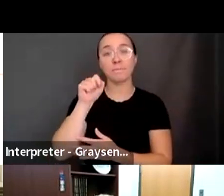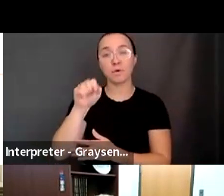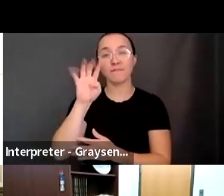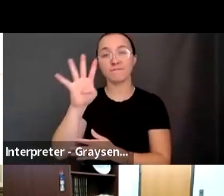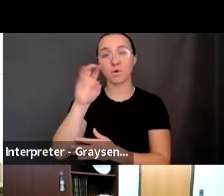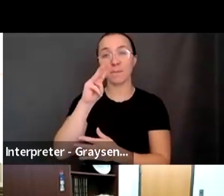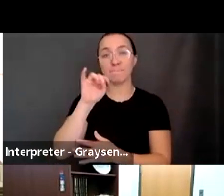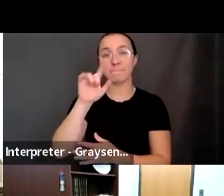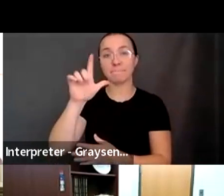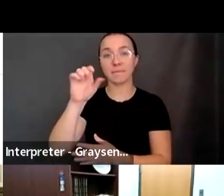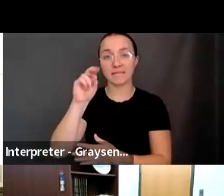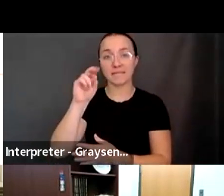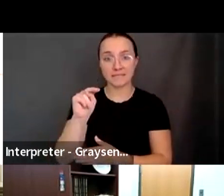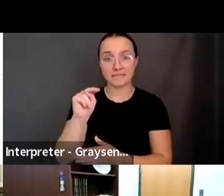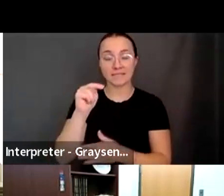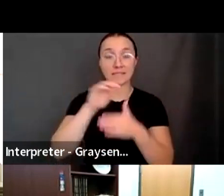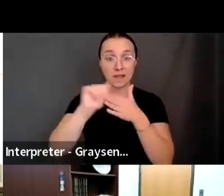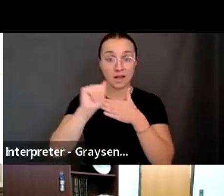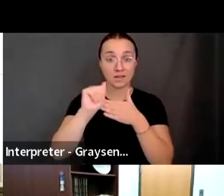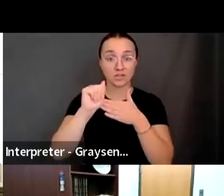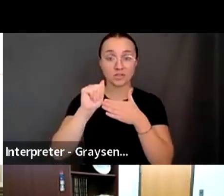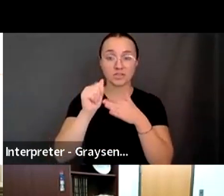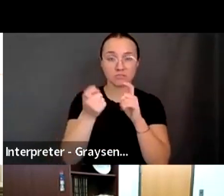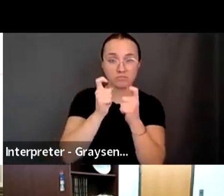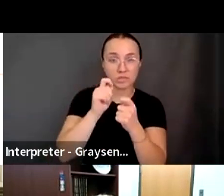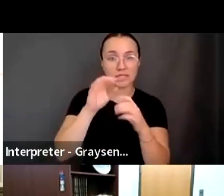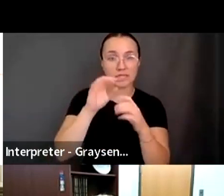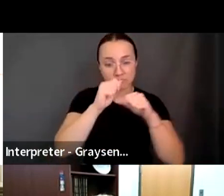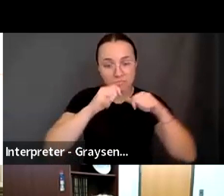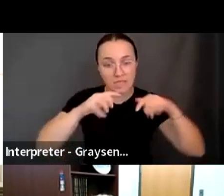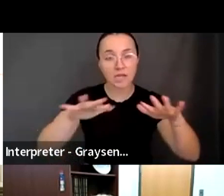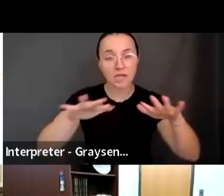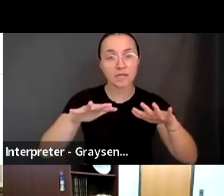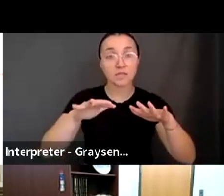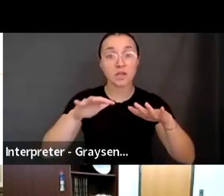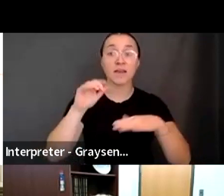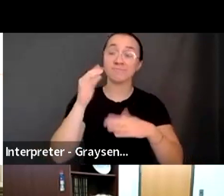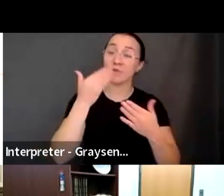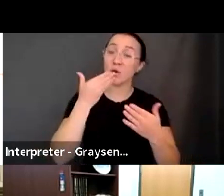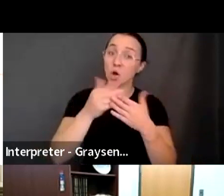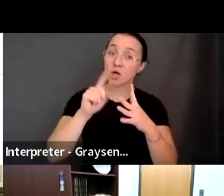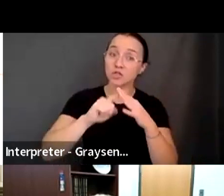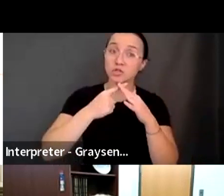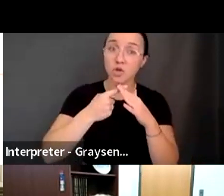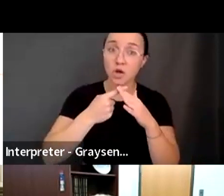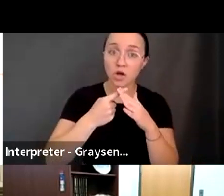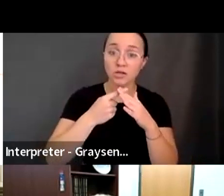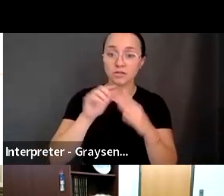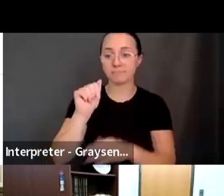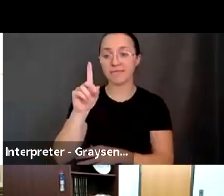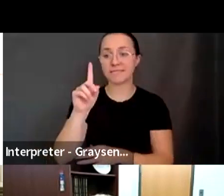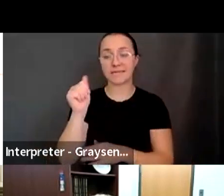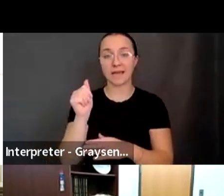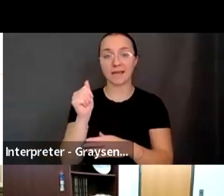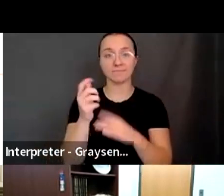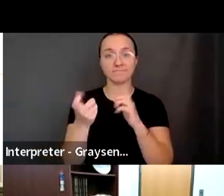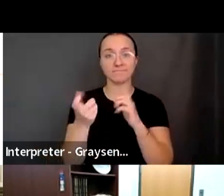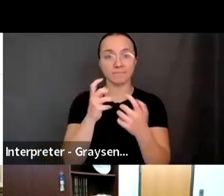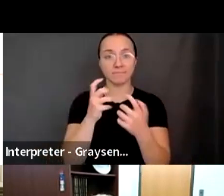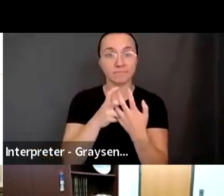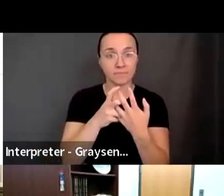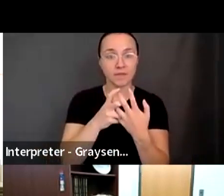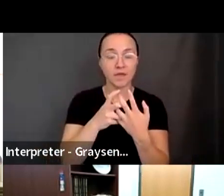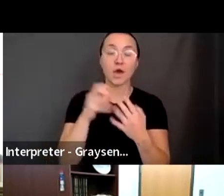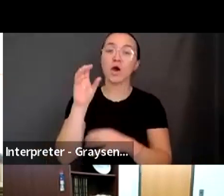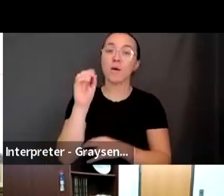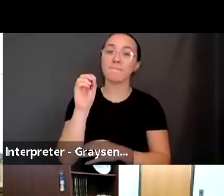facilities. While this is a good start towards making these facilities ADA compliant, more funding is needed to complete additional